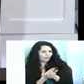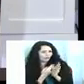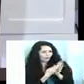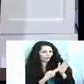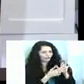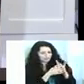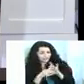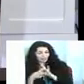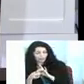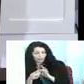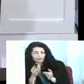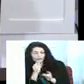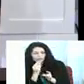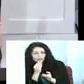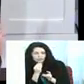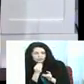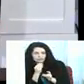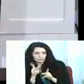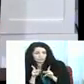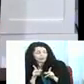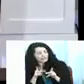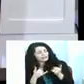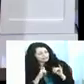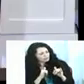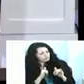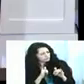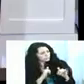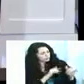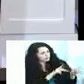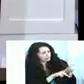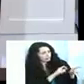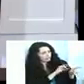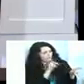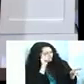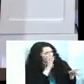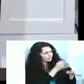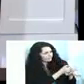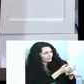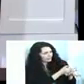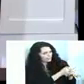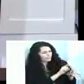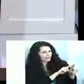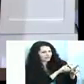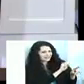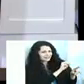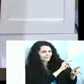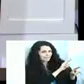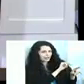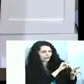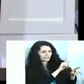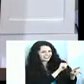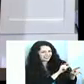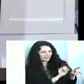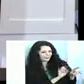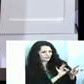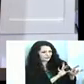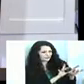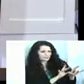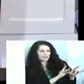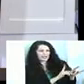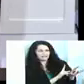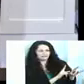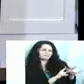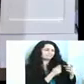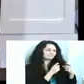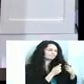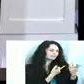considered people of faith, but they were the Samaritans. They were the people who were seen as the barbarians in some ways. Indeed, on this road